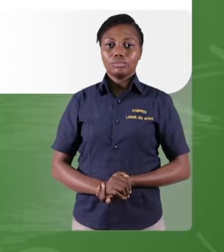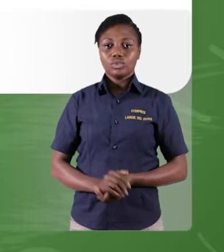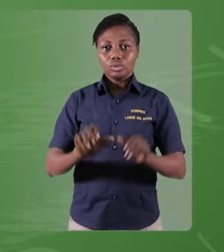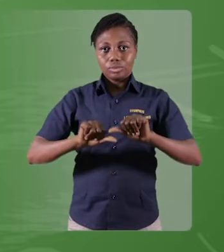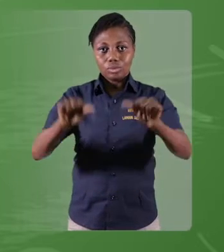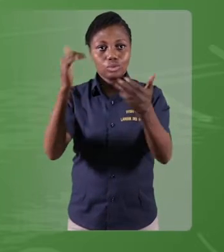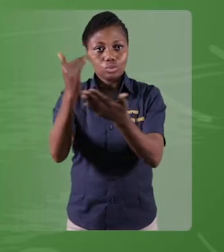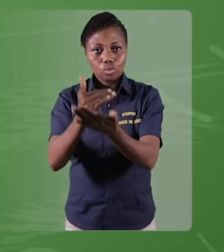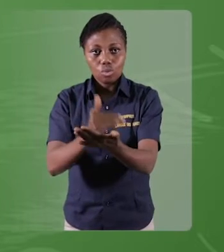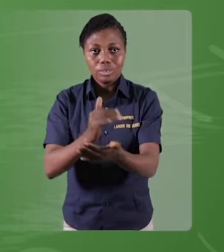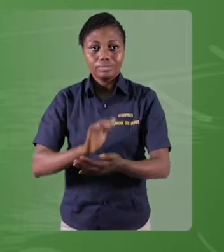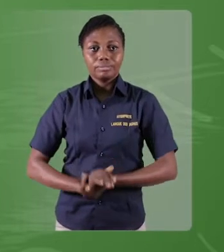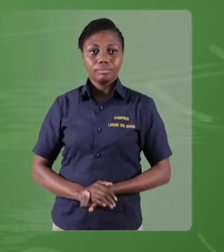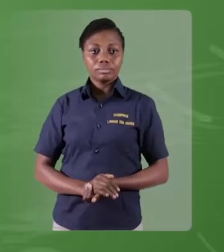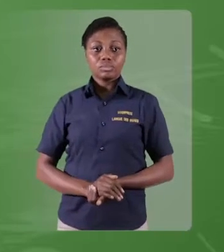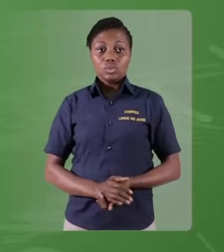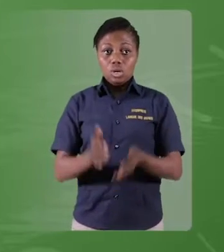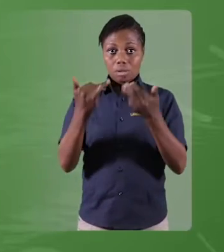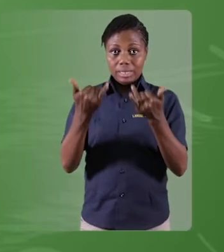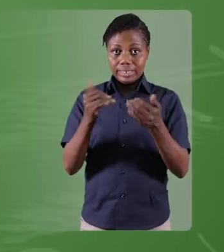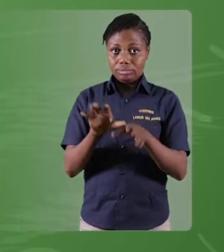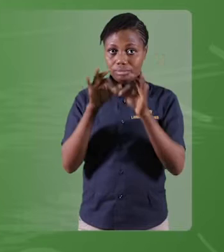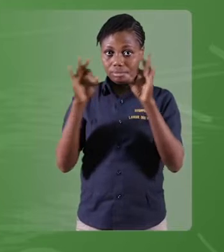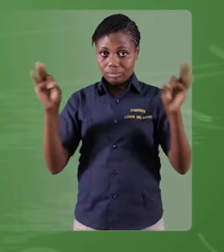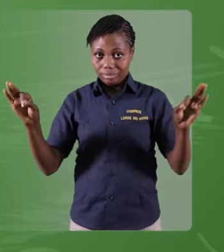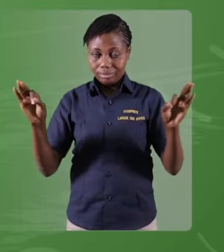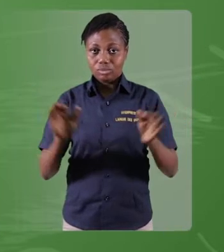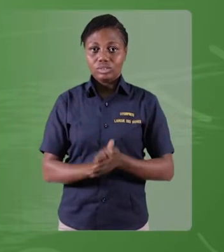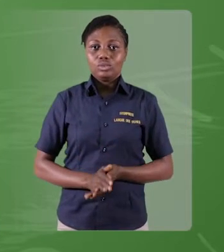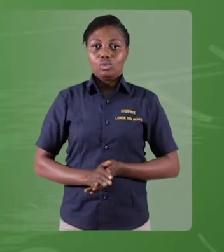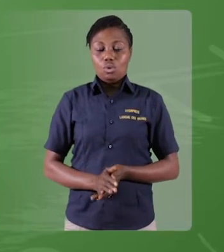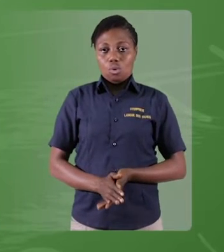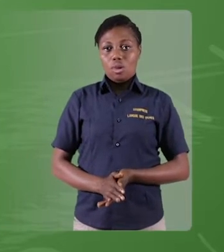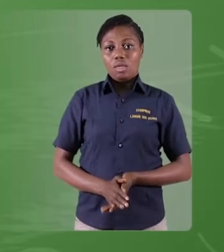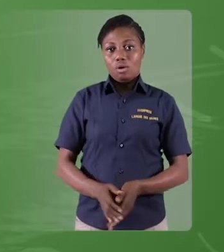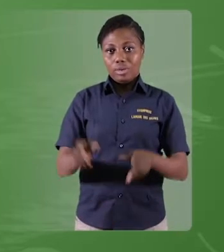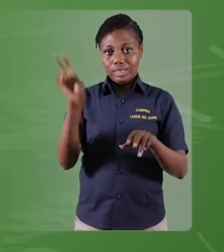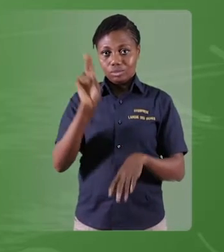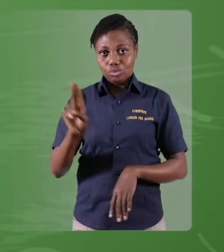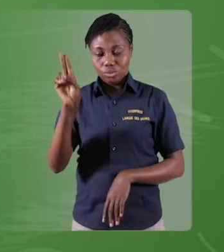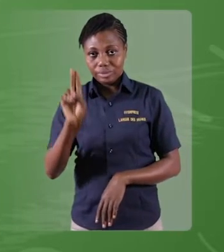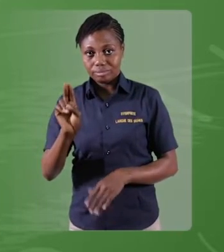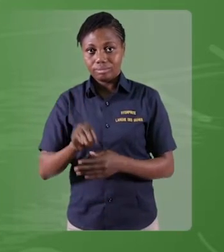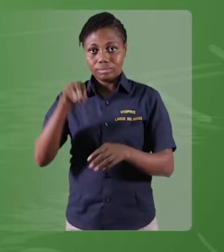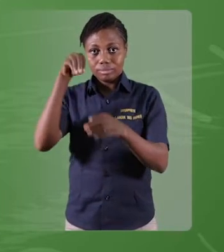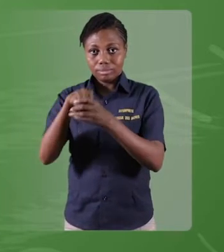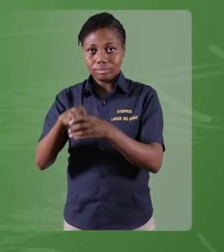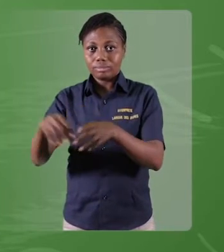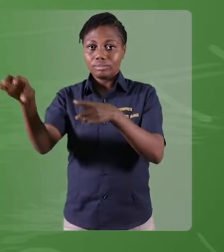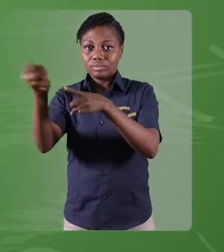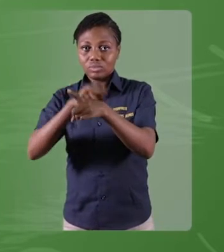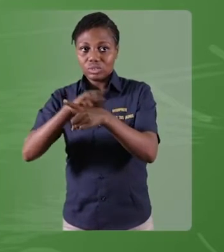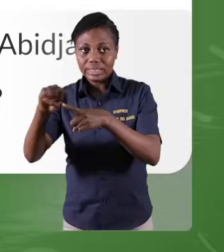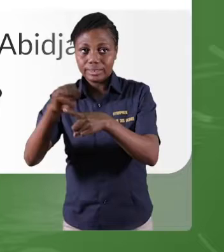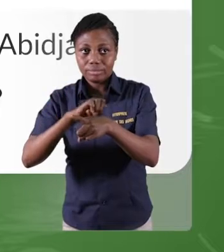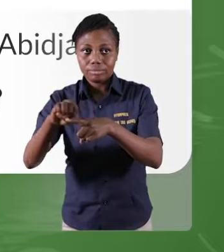d'Ivoire. Okay, so let's practice this grammar point a little bit. Activity